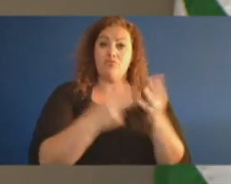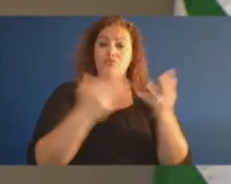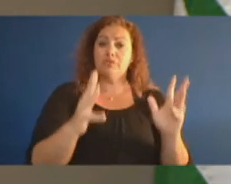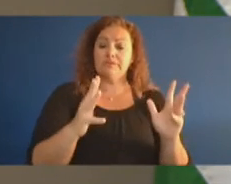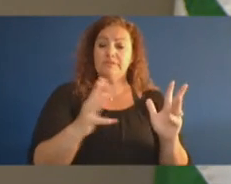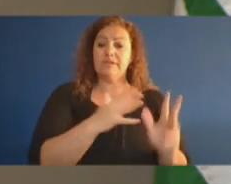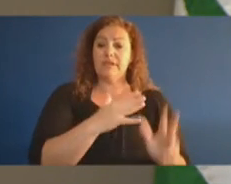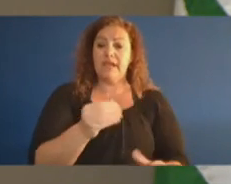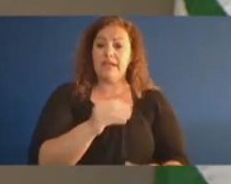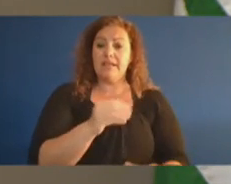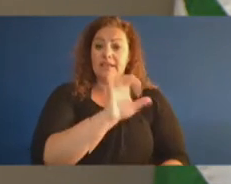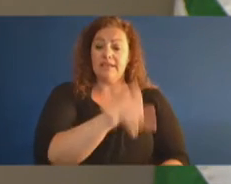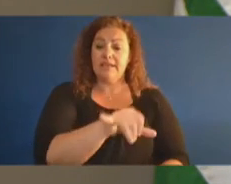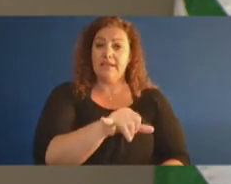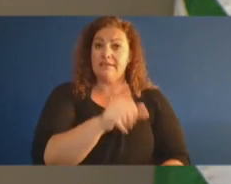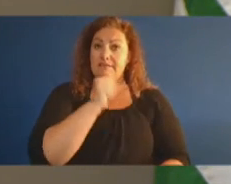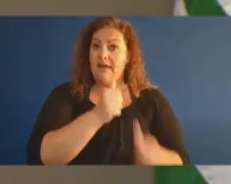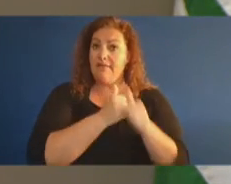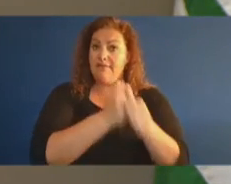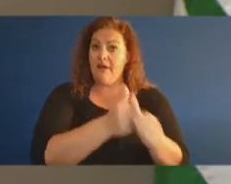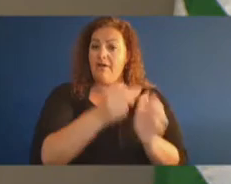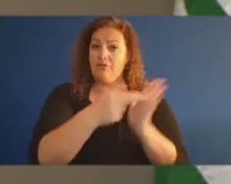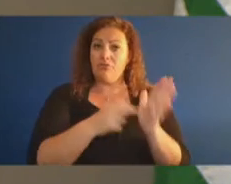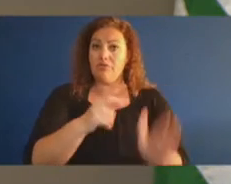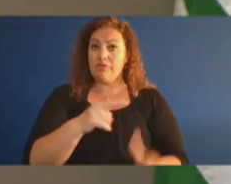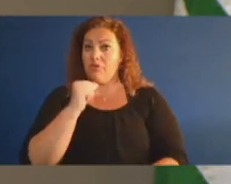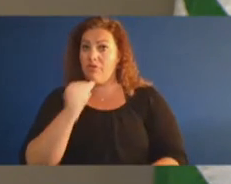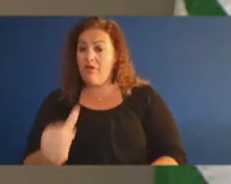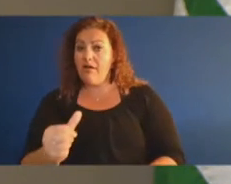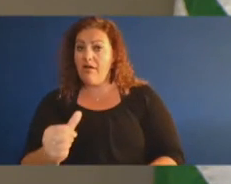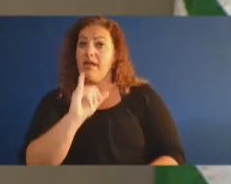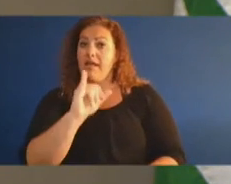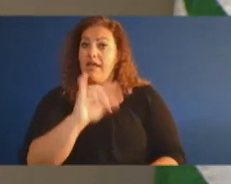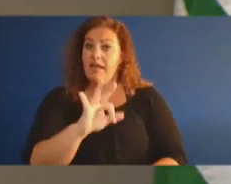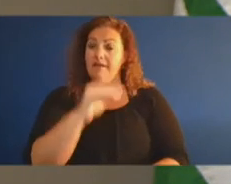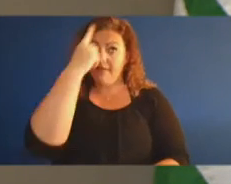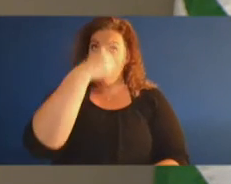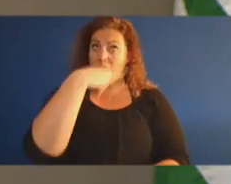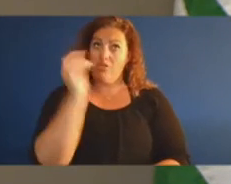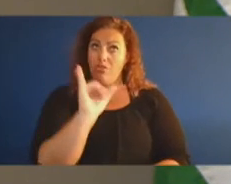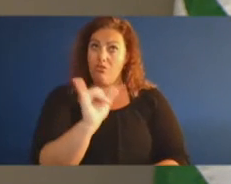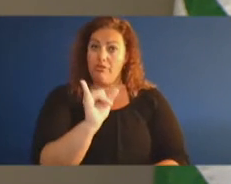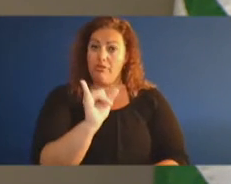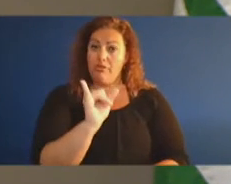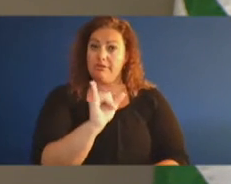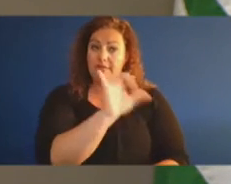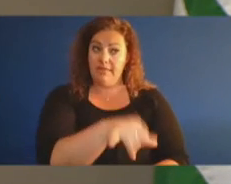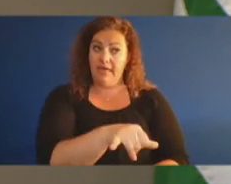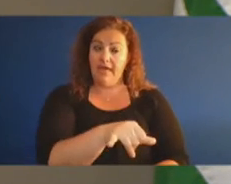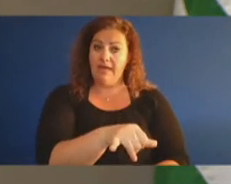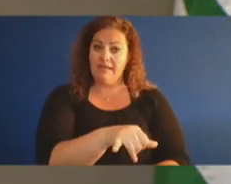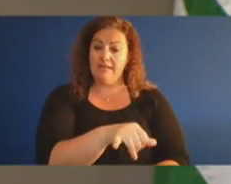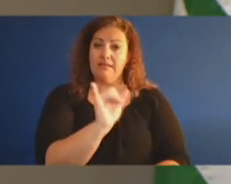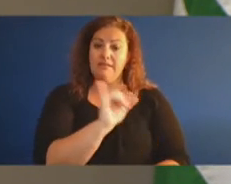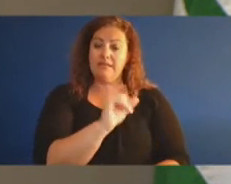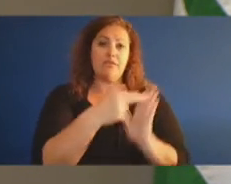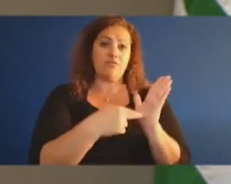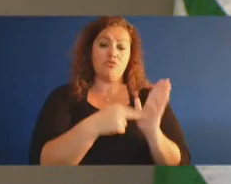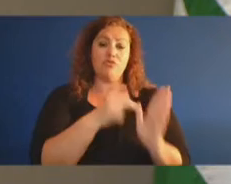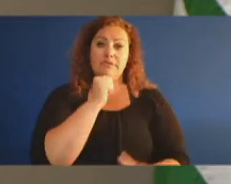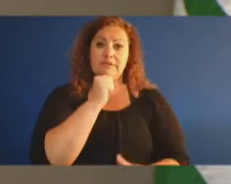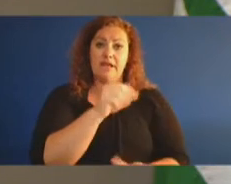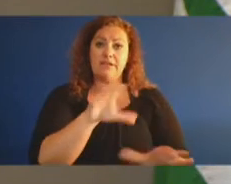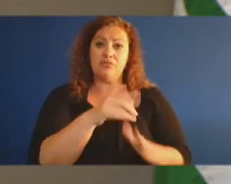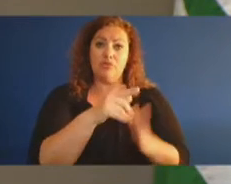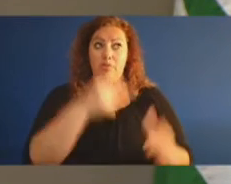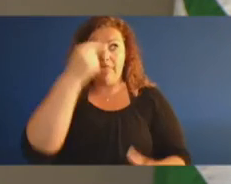is this thing consistent with those rules or not and if it looks as a result of that as if the rules are not doing what we thought they